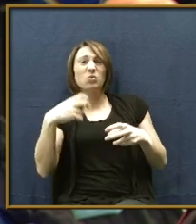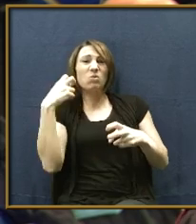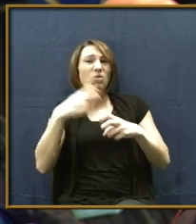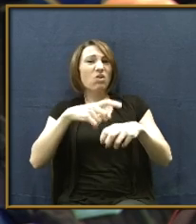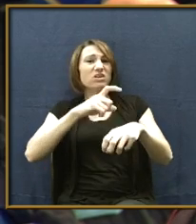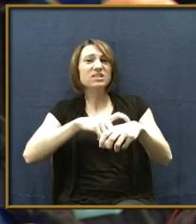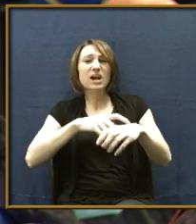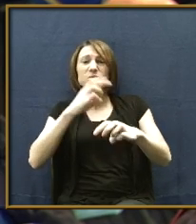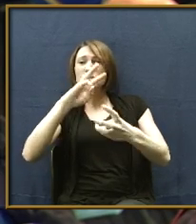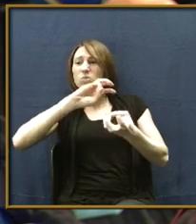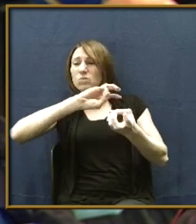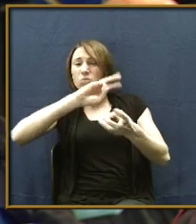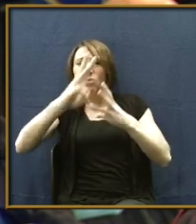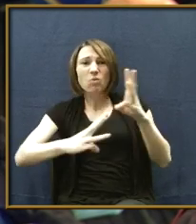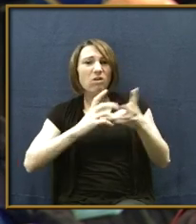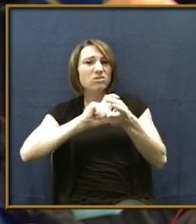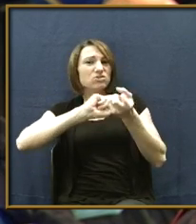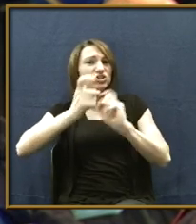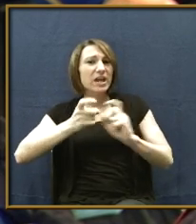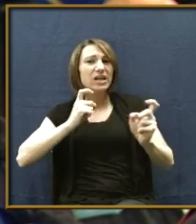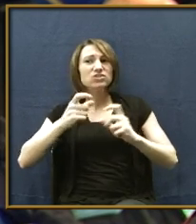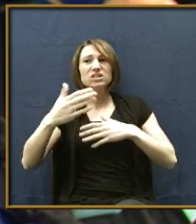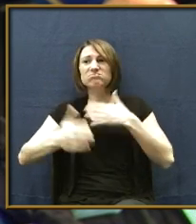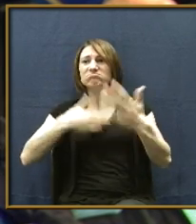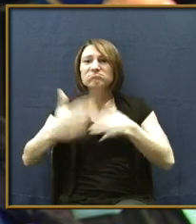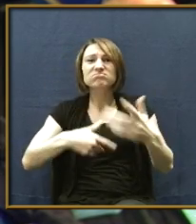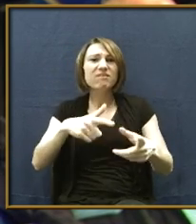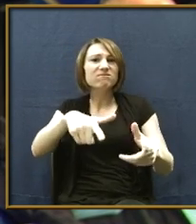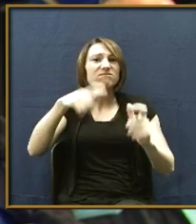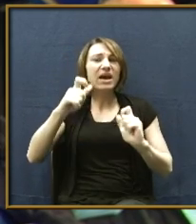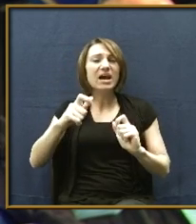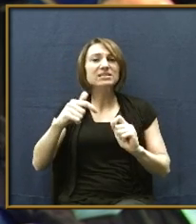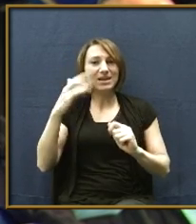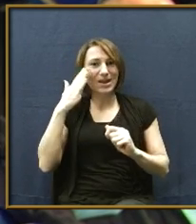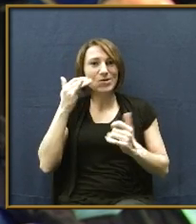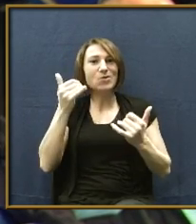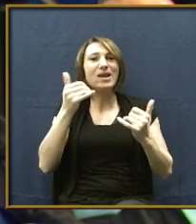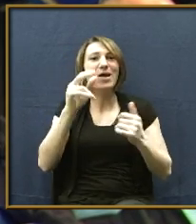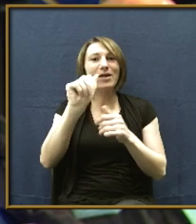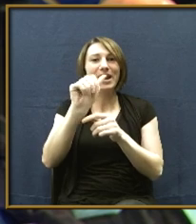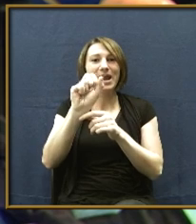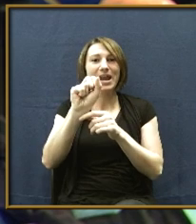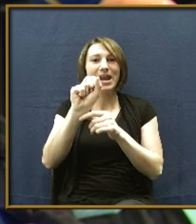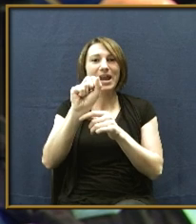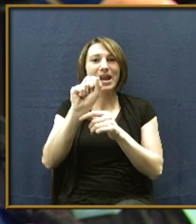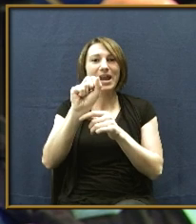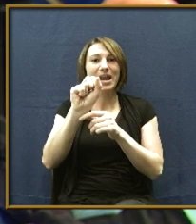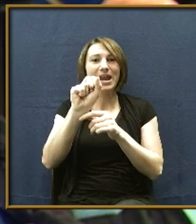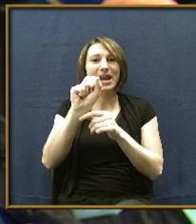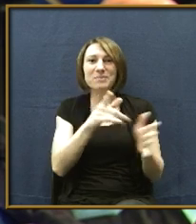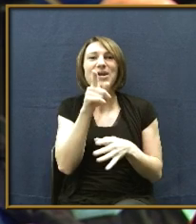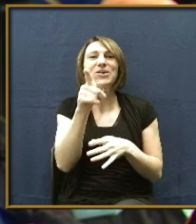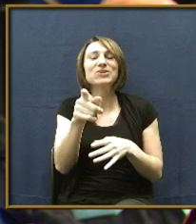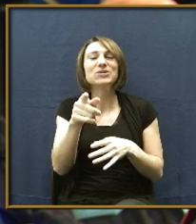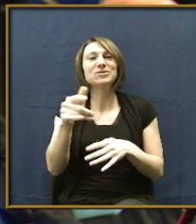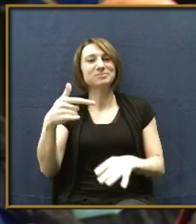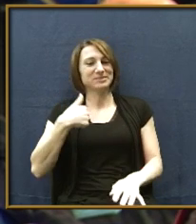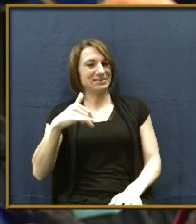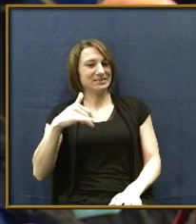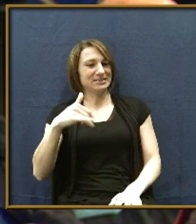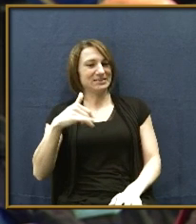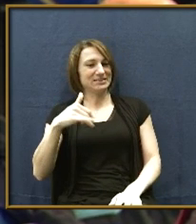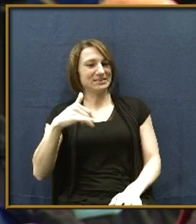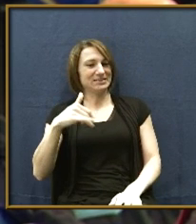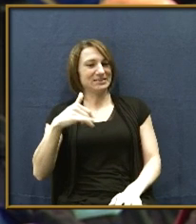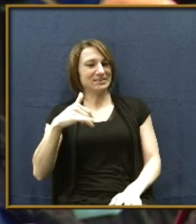It changes so rapidly, but I know you've been prepared well. I was prepared by this. Now it's